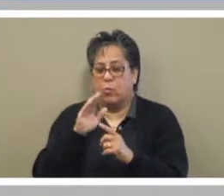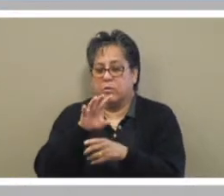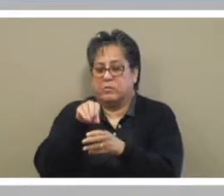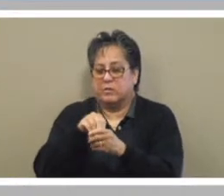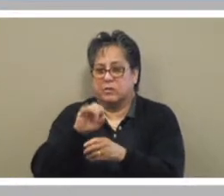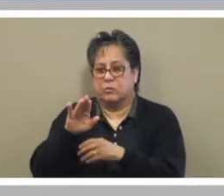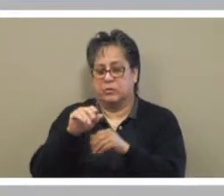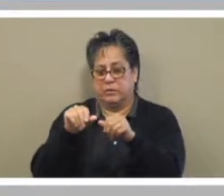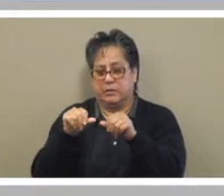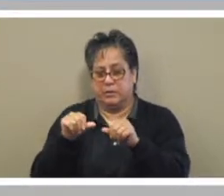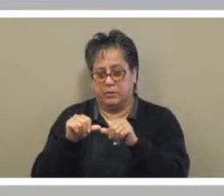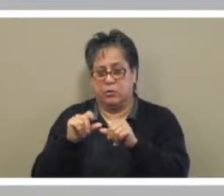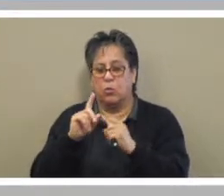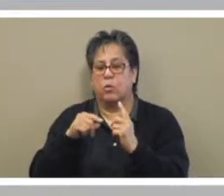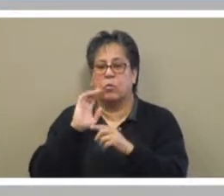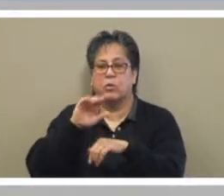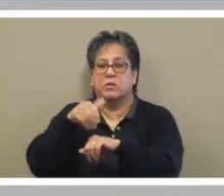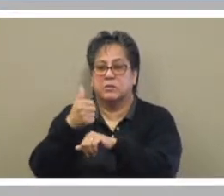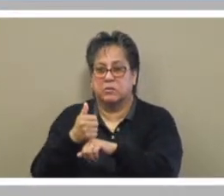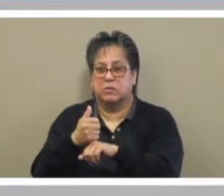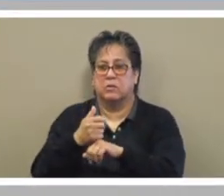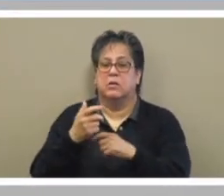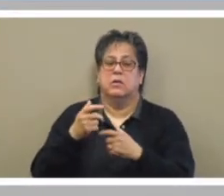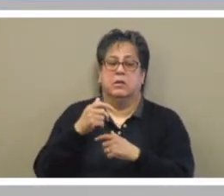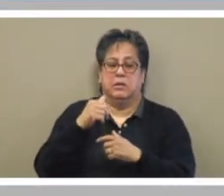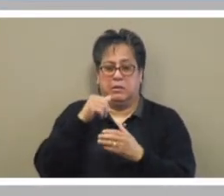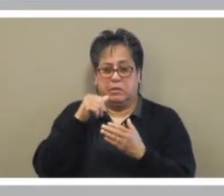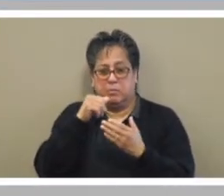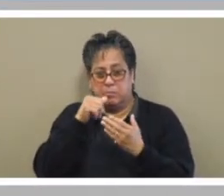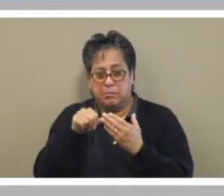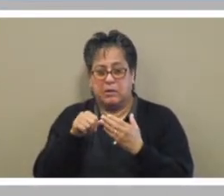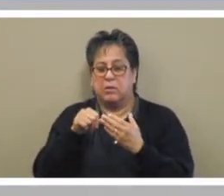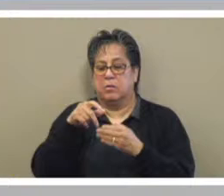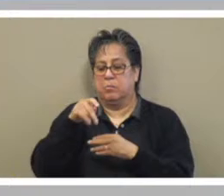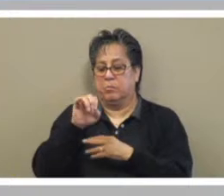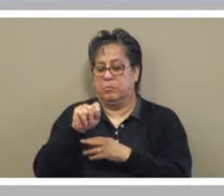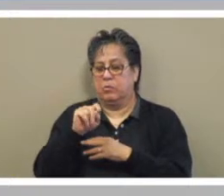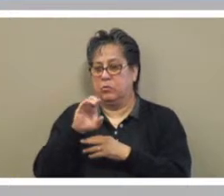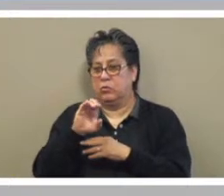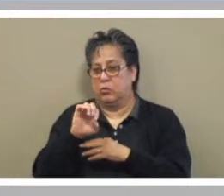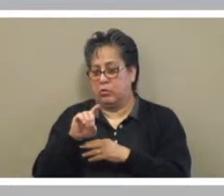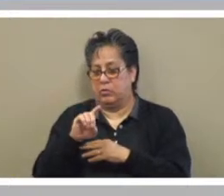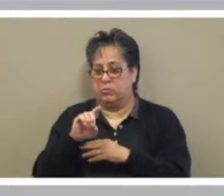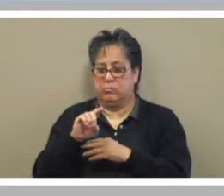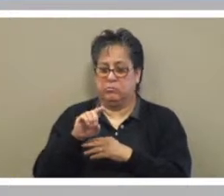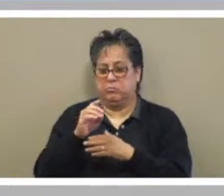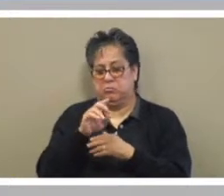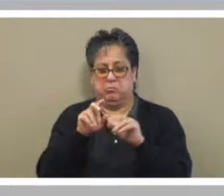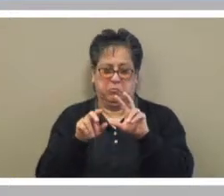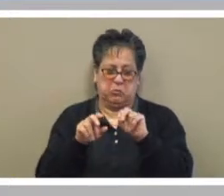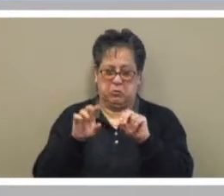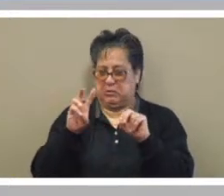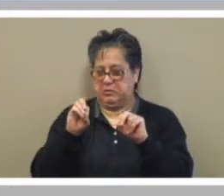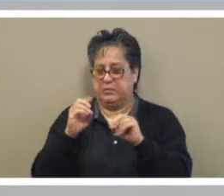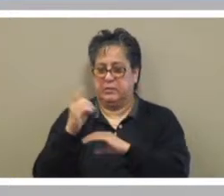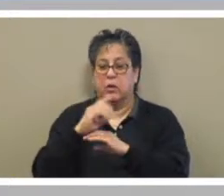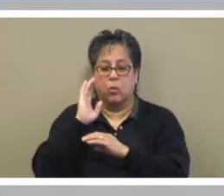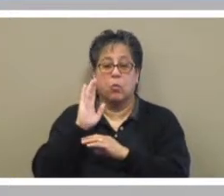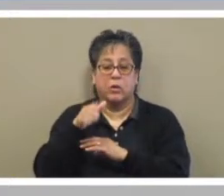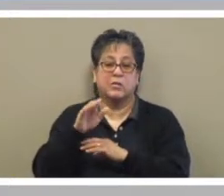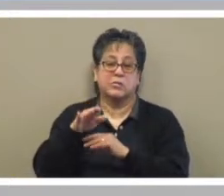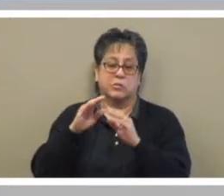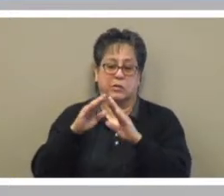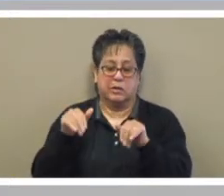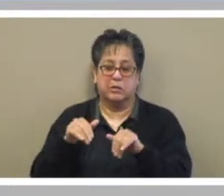to install the meter. We did direct mail postcards so that they know that within 30 to 60 days, we will be at your home